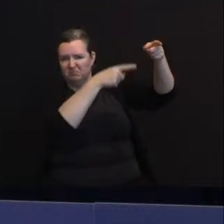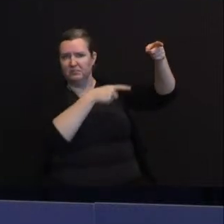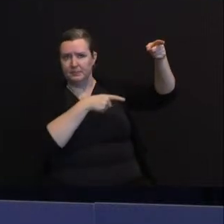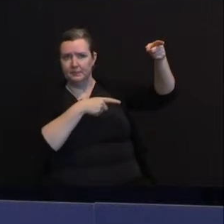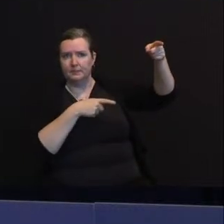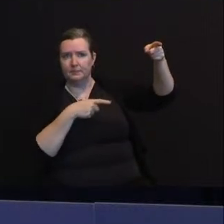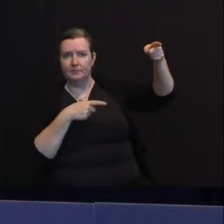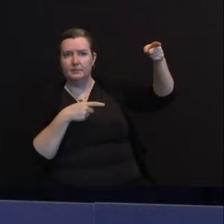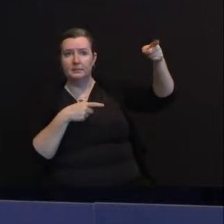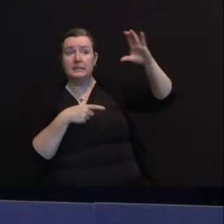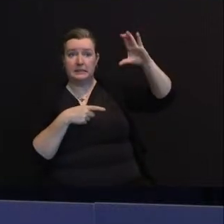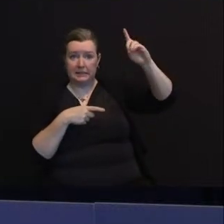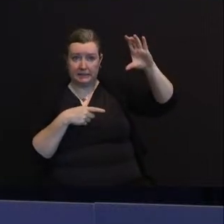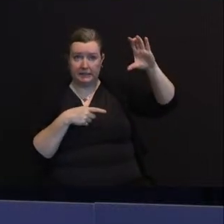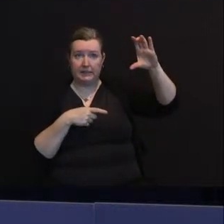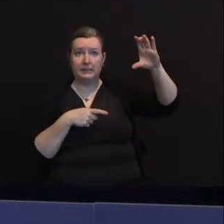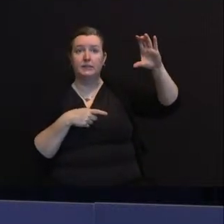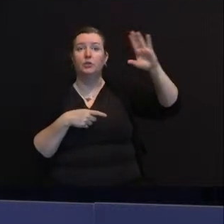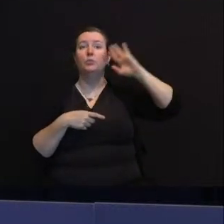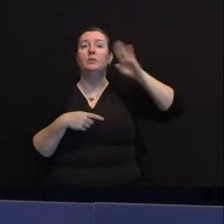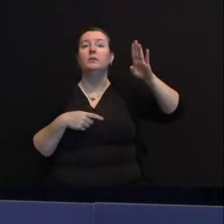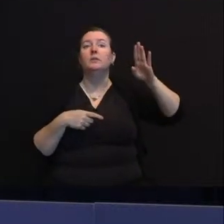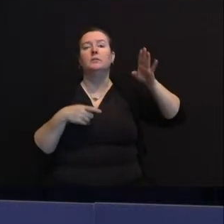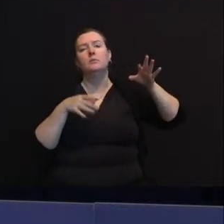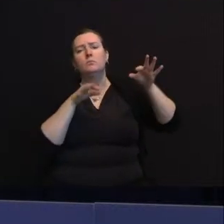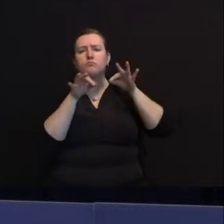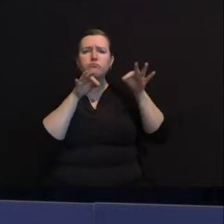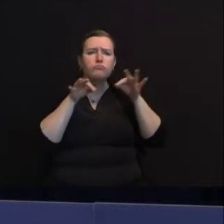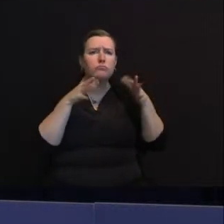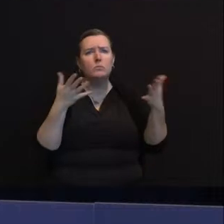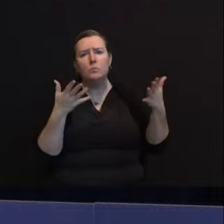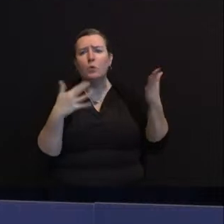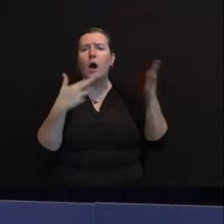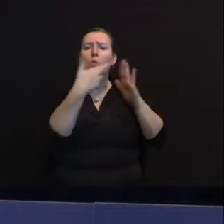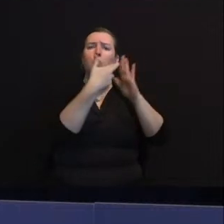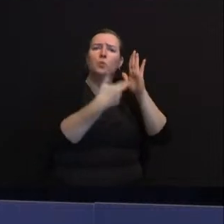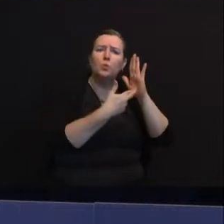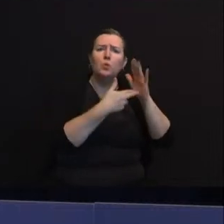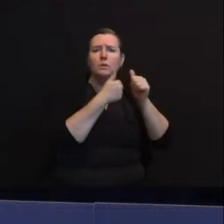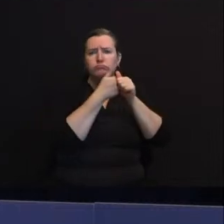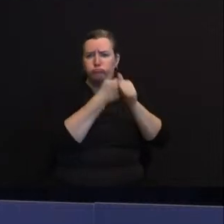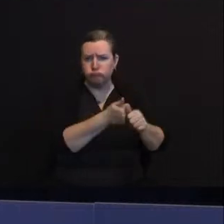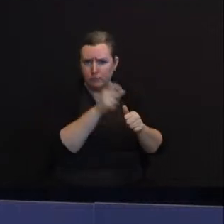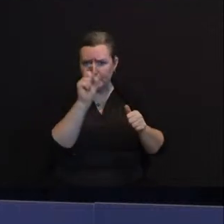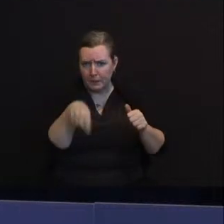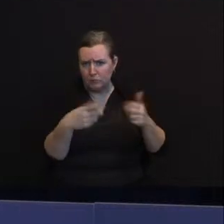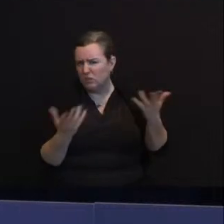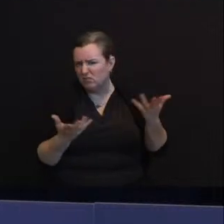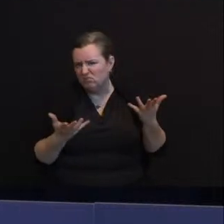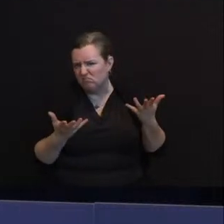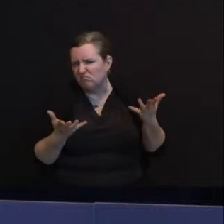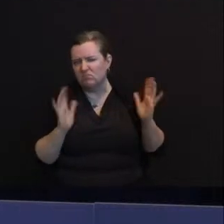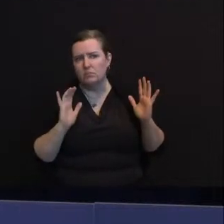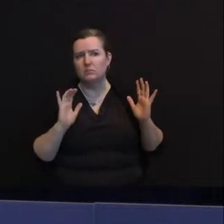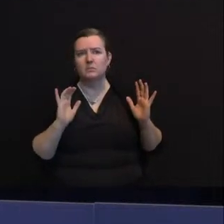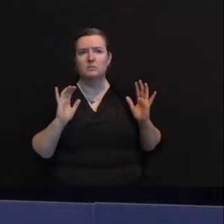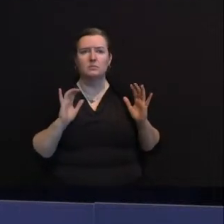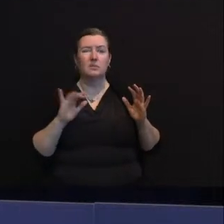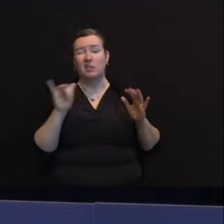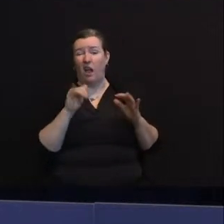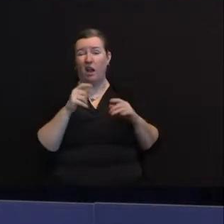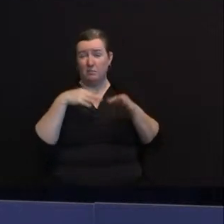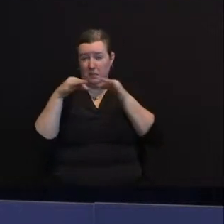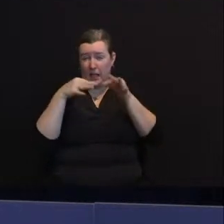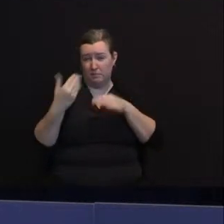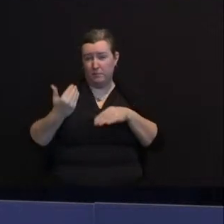and the CDC will issue guidance based on those recommendations. As we have covered previously, the